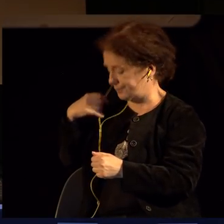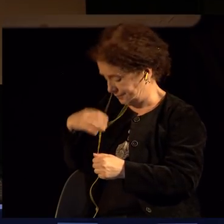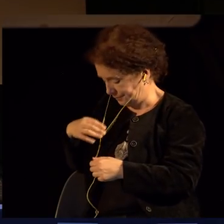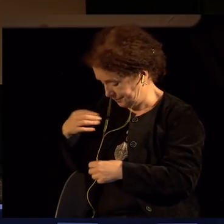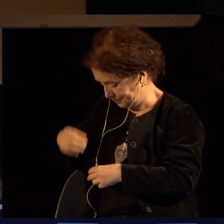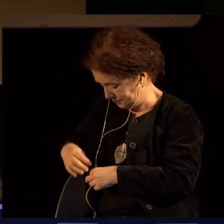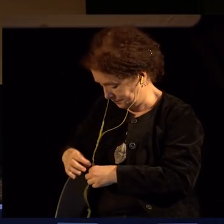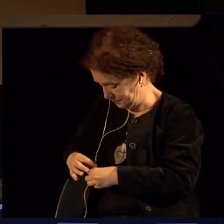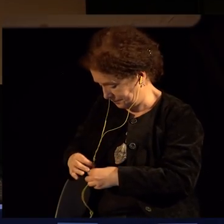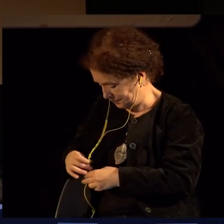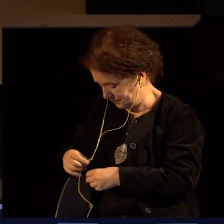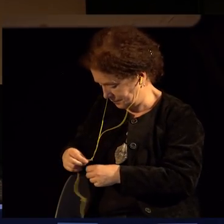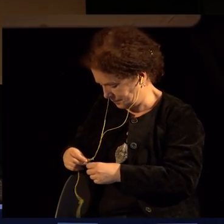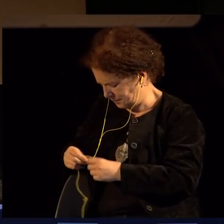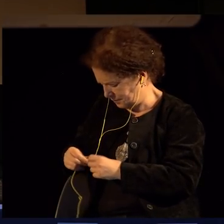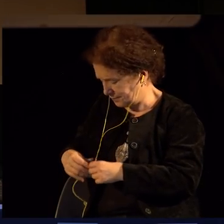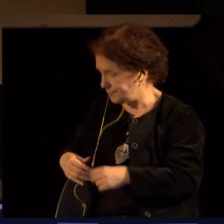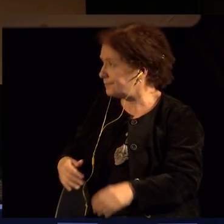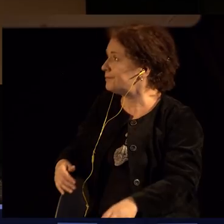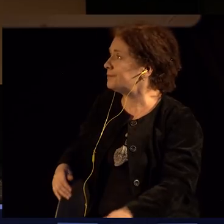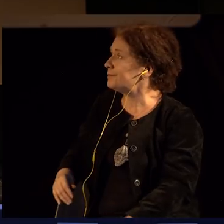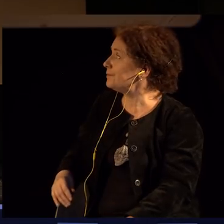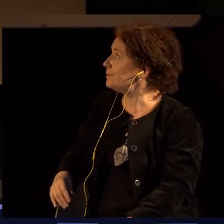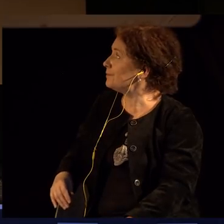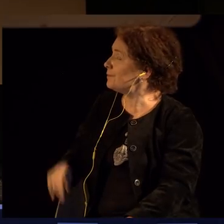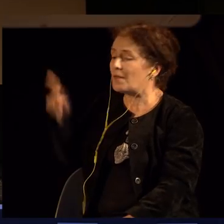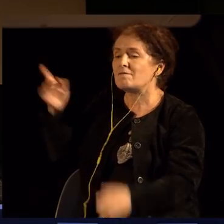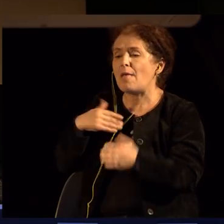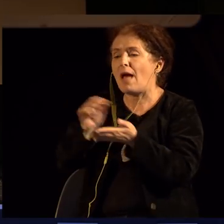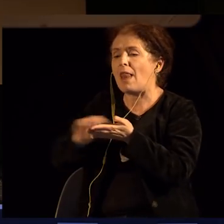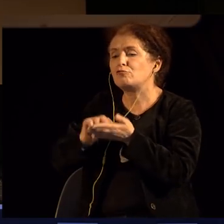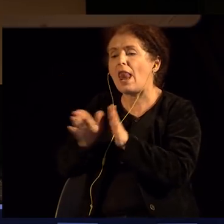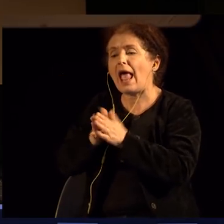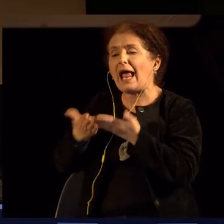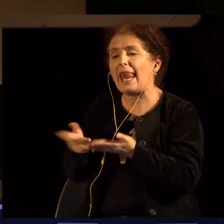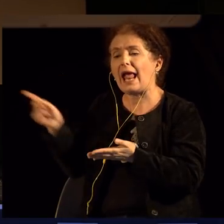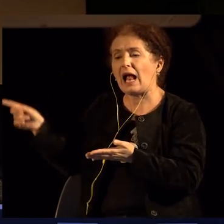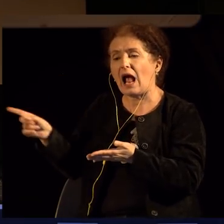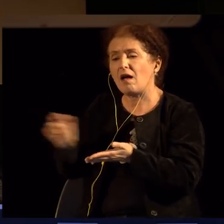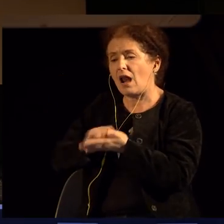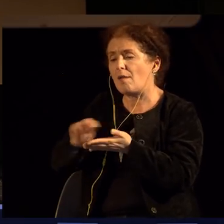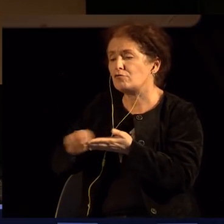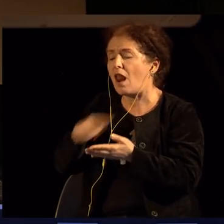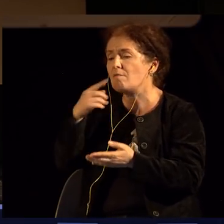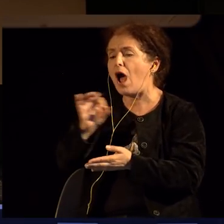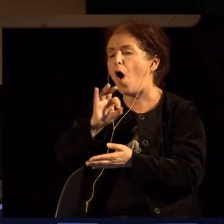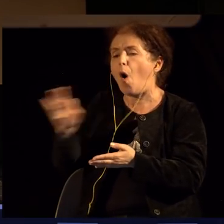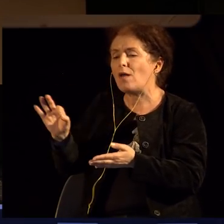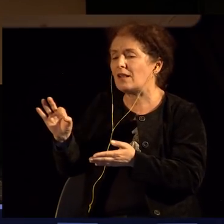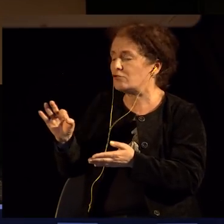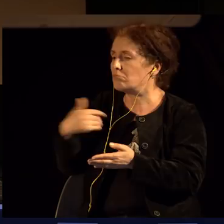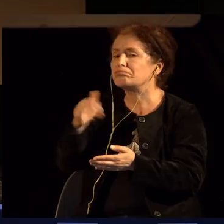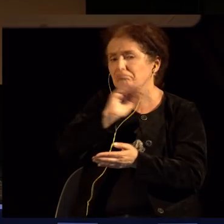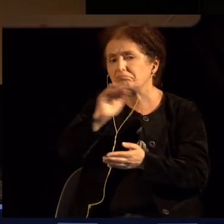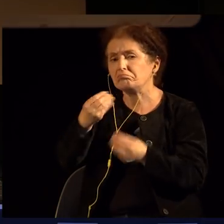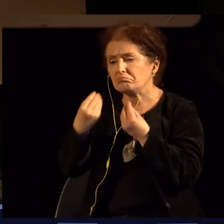Peggy Orenstein has written a book about this and she's done an excellent TED talk that I would highly recommend to anyone who wants to listen